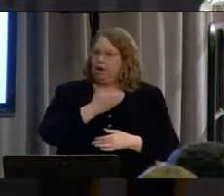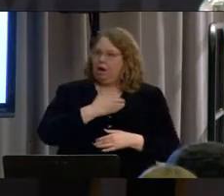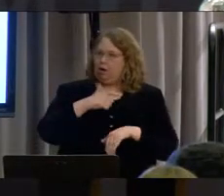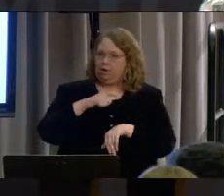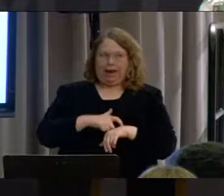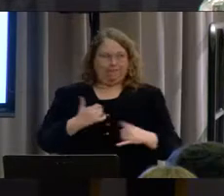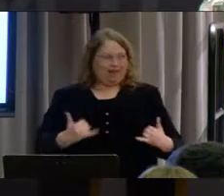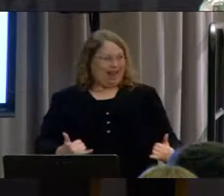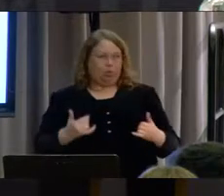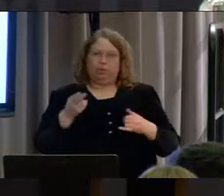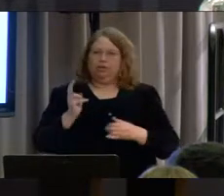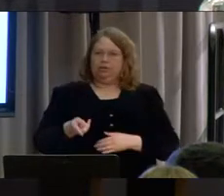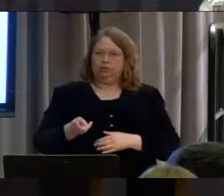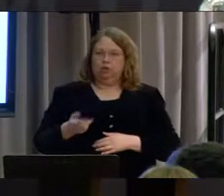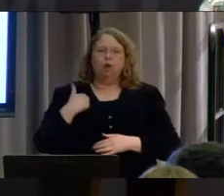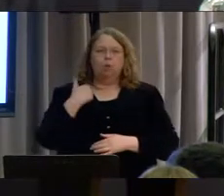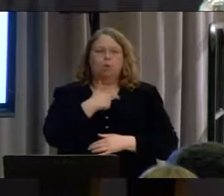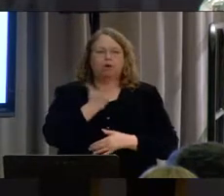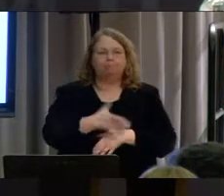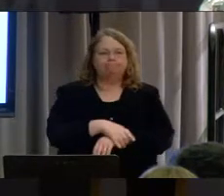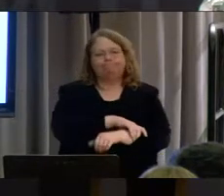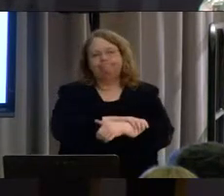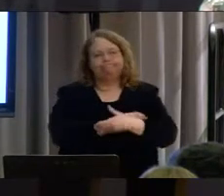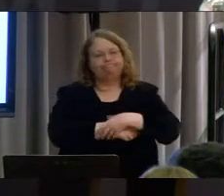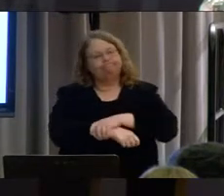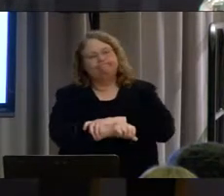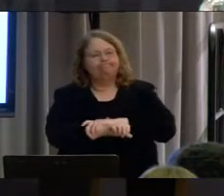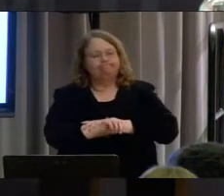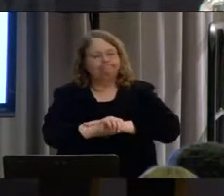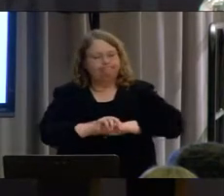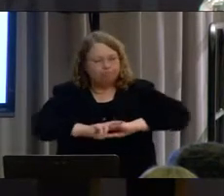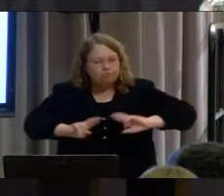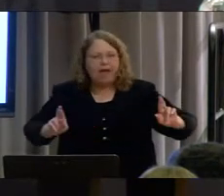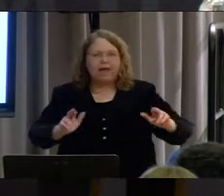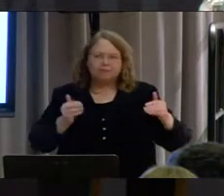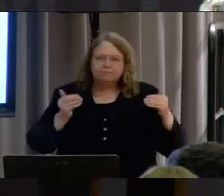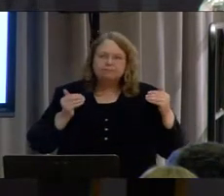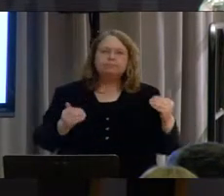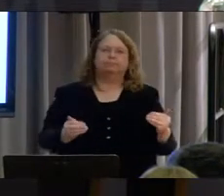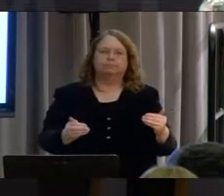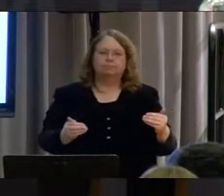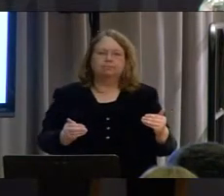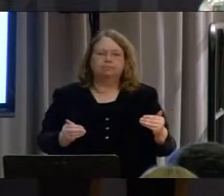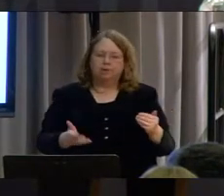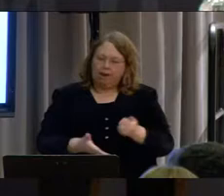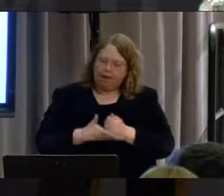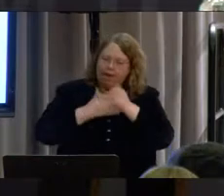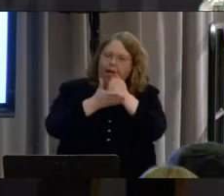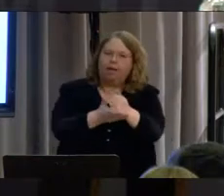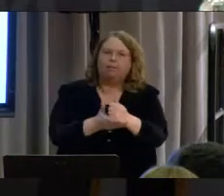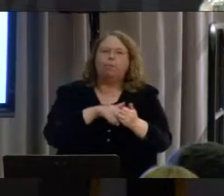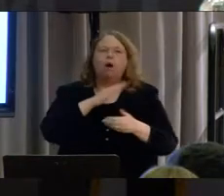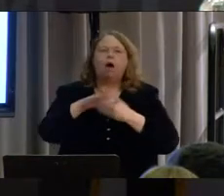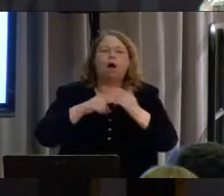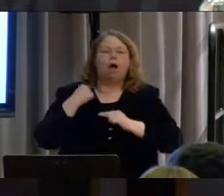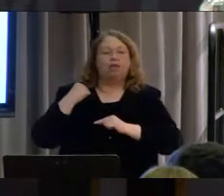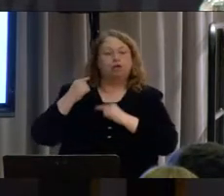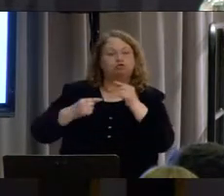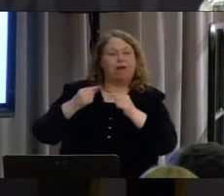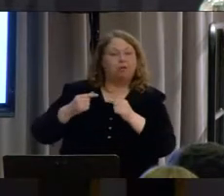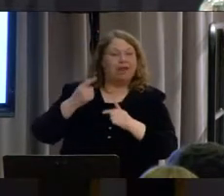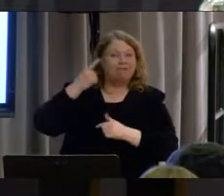history, that we rise to the occasion. Our moment in history right now is we are in a position to help all the generations that follow